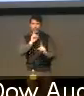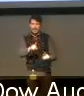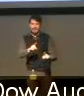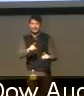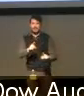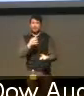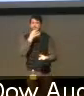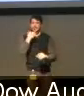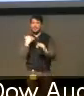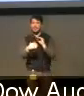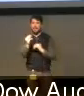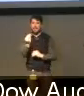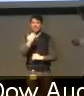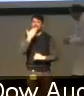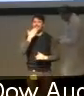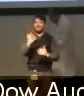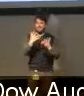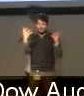much.